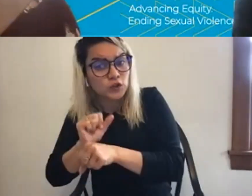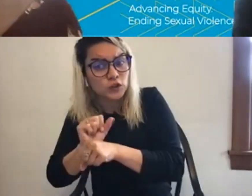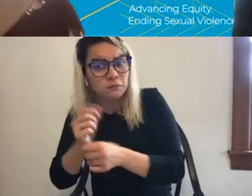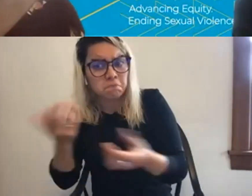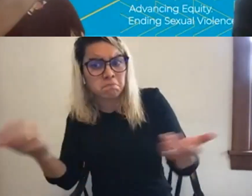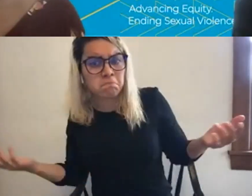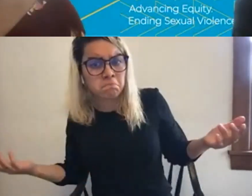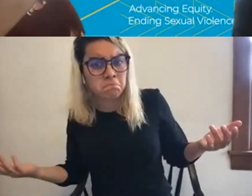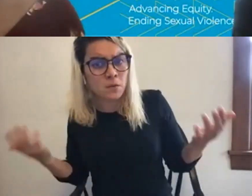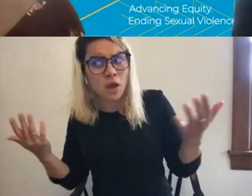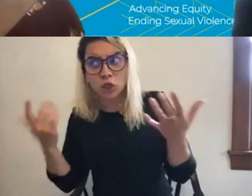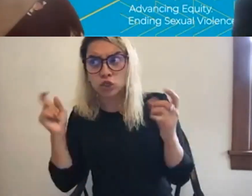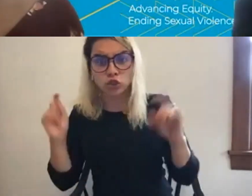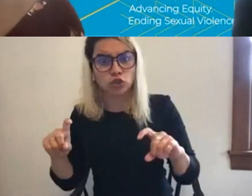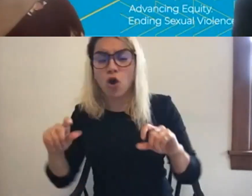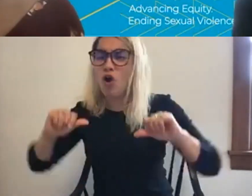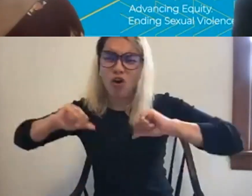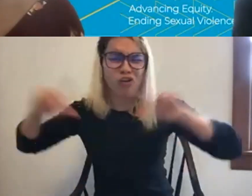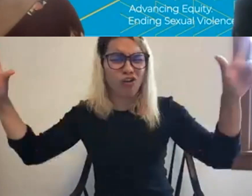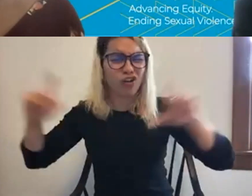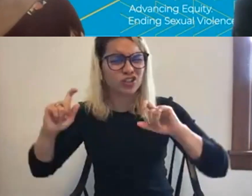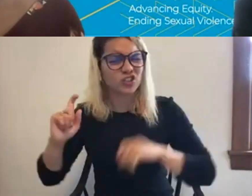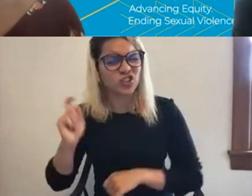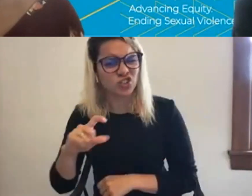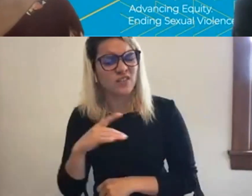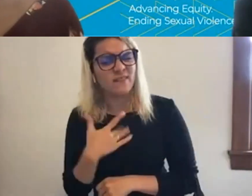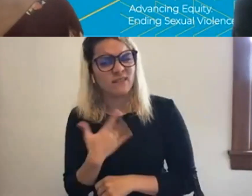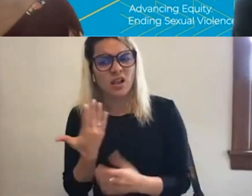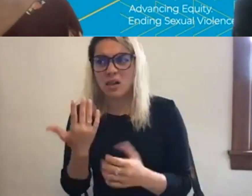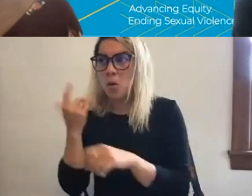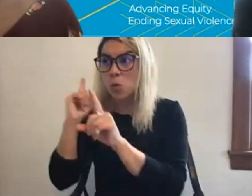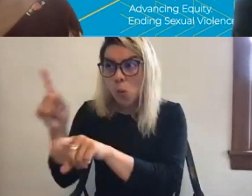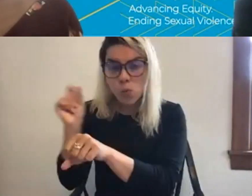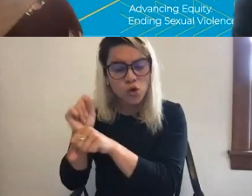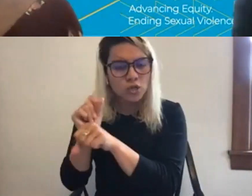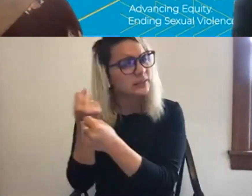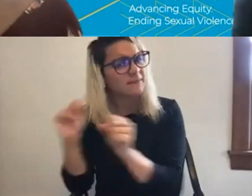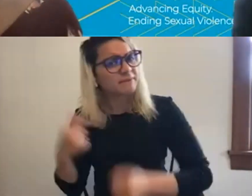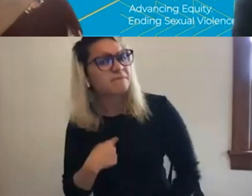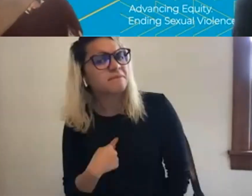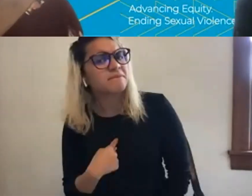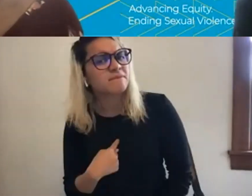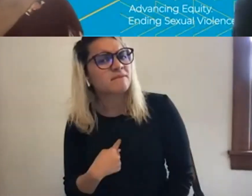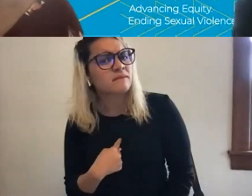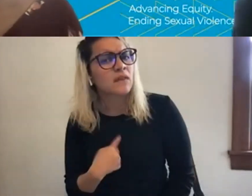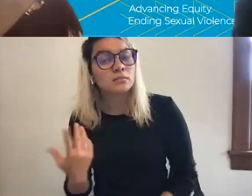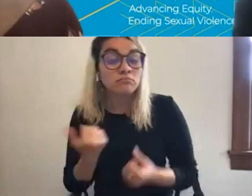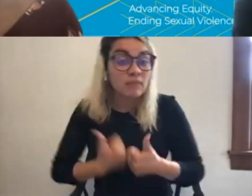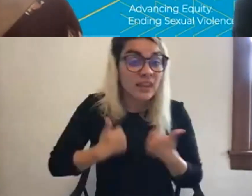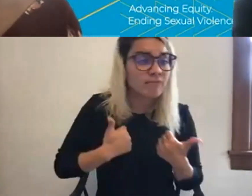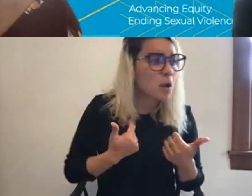not right. I think everyone should feel a sense of safety wherever they are, whether it's where they live or where they